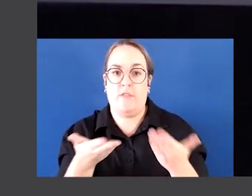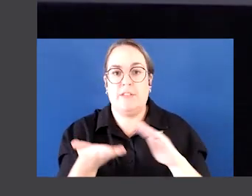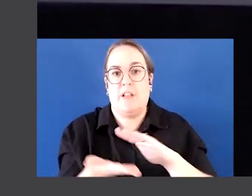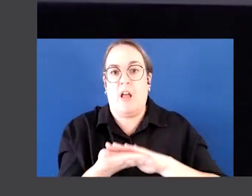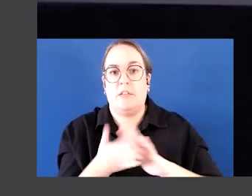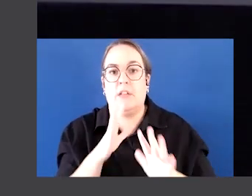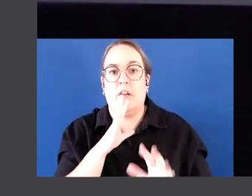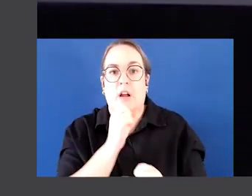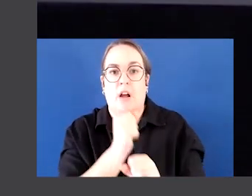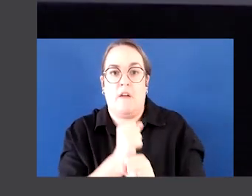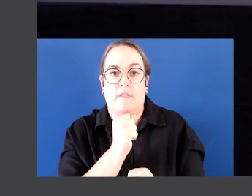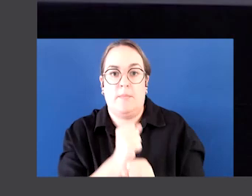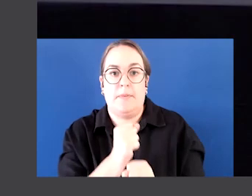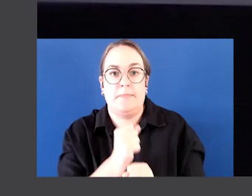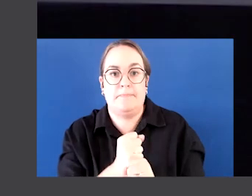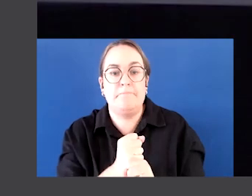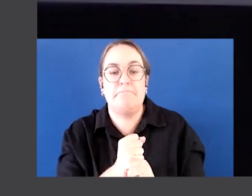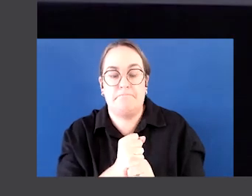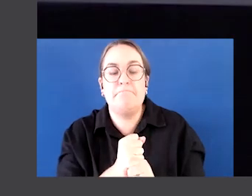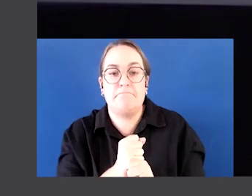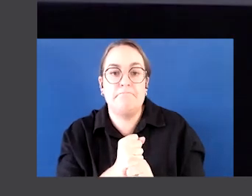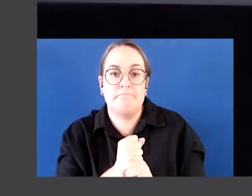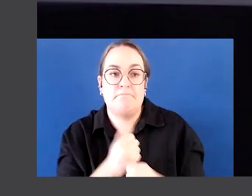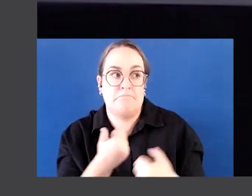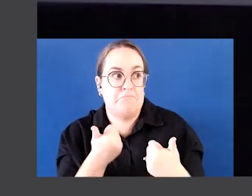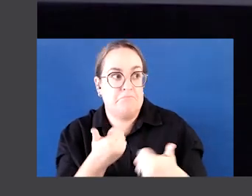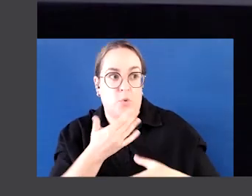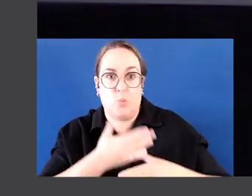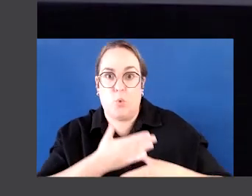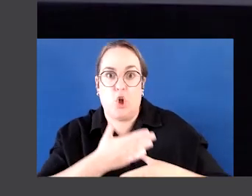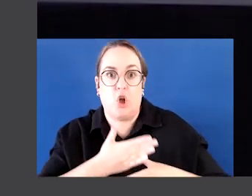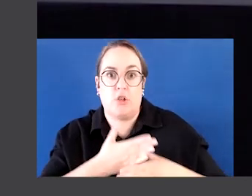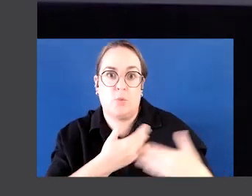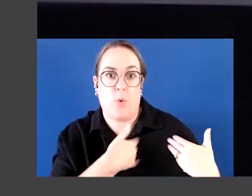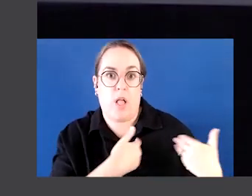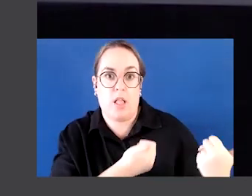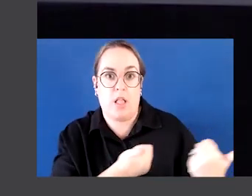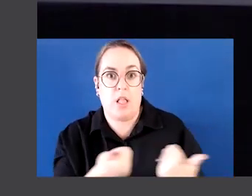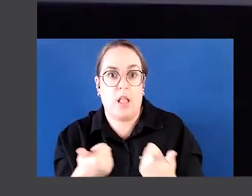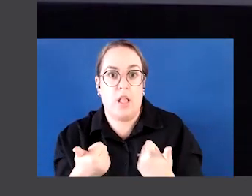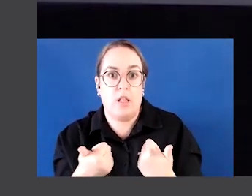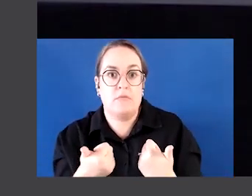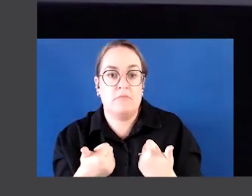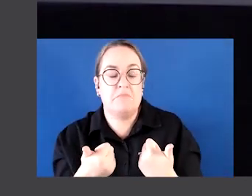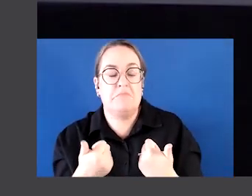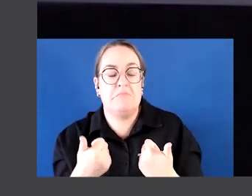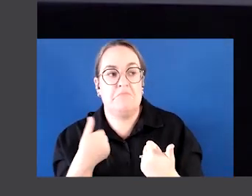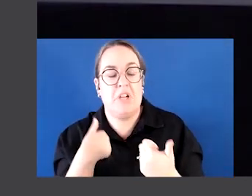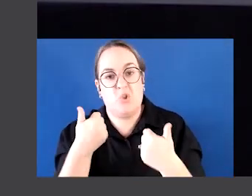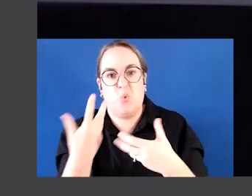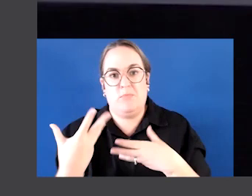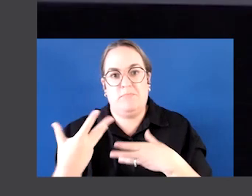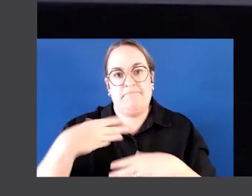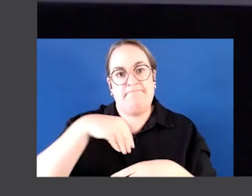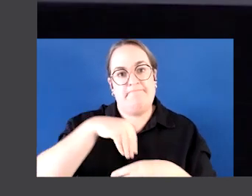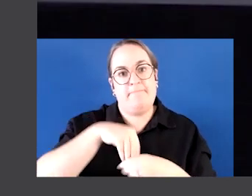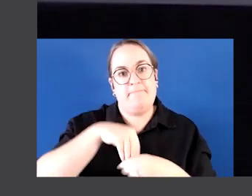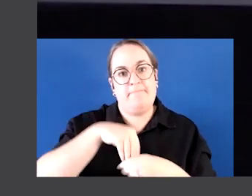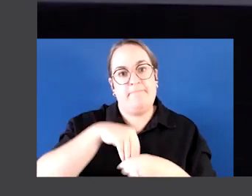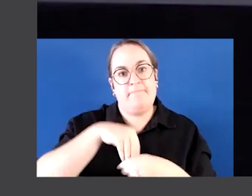it's well used across government, and it's a pretty good service. So we're very happy to have it as part